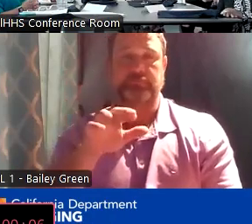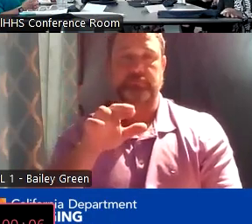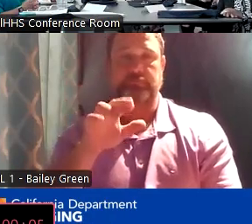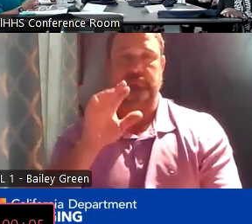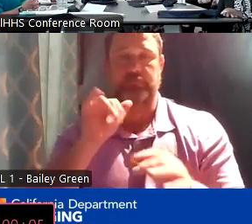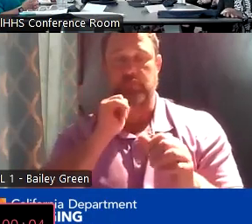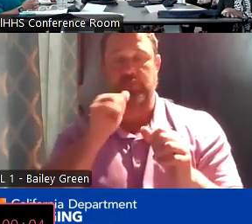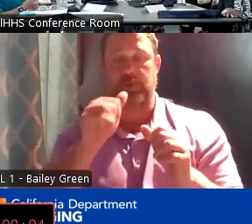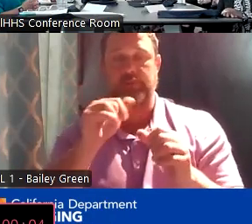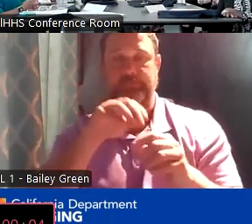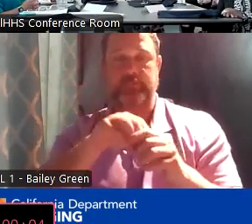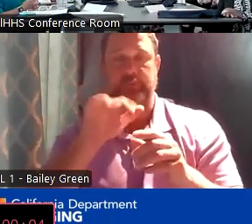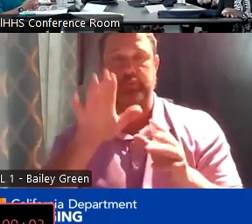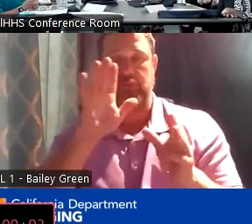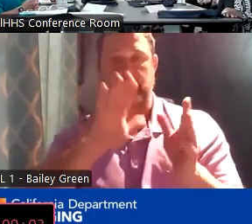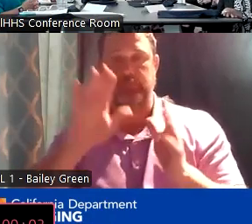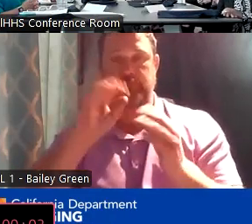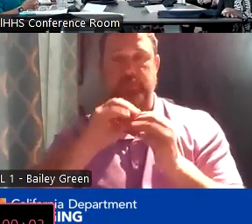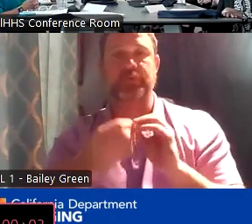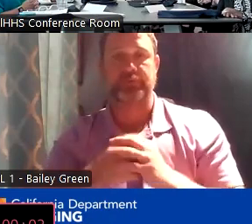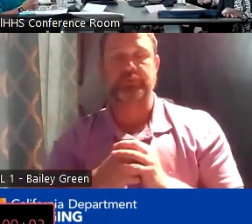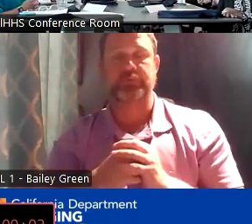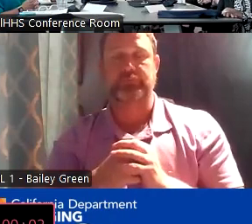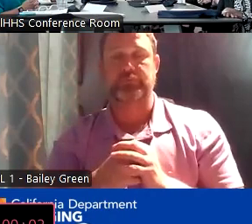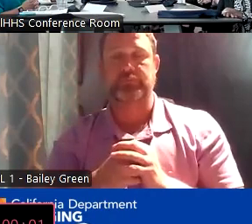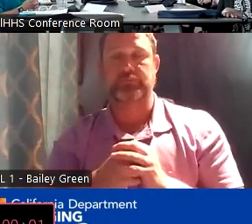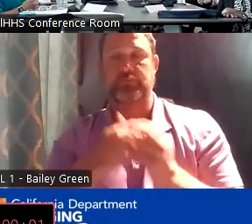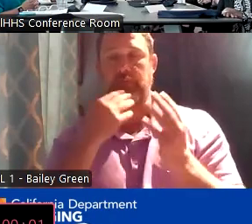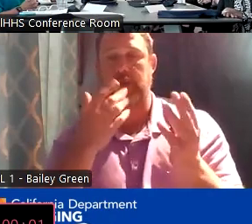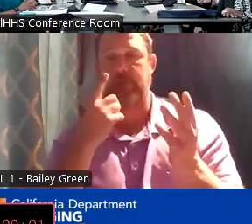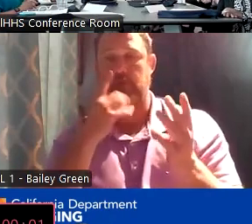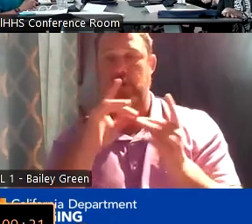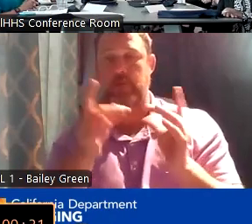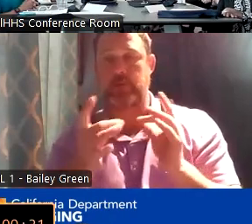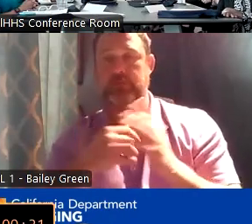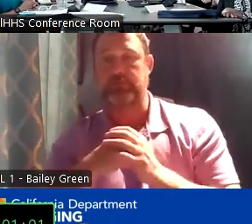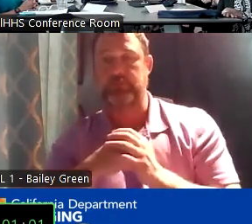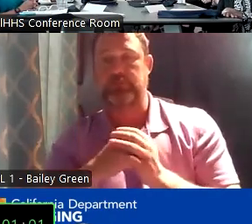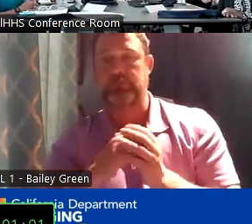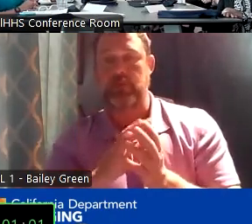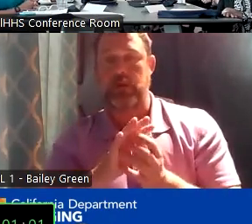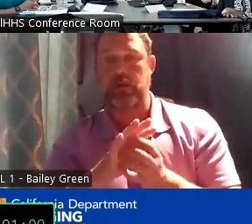so much for your time. Thank you very much for your comment.